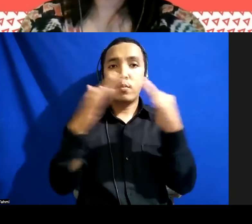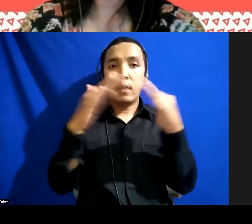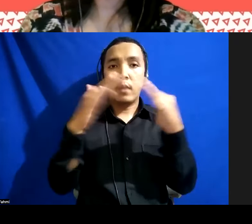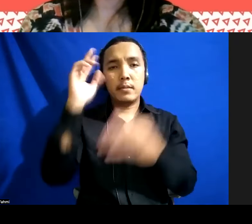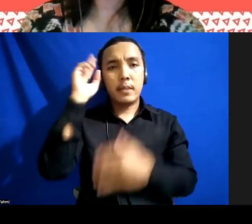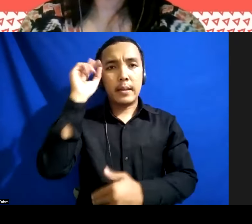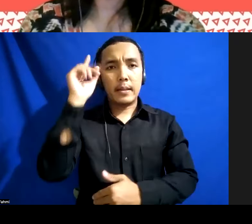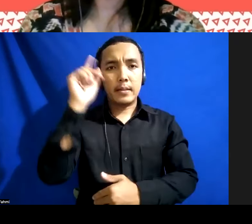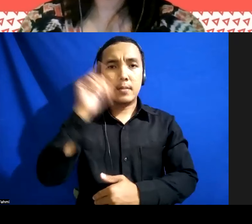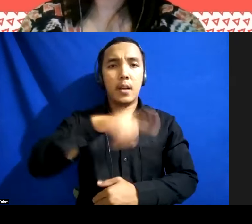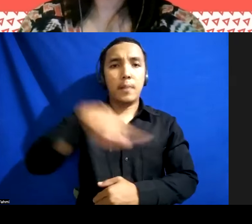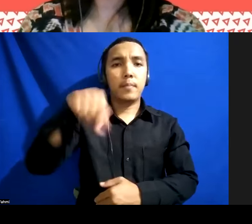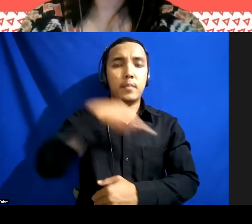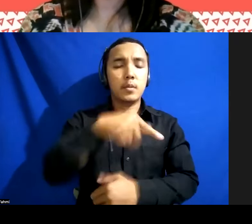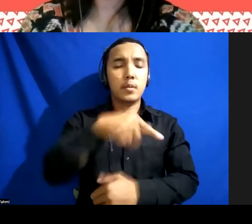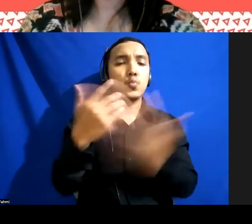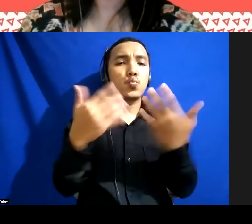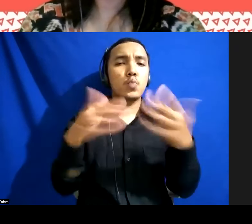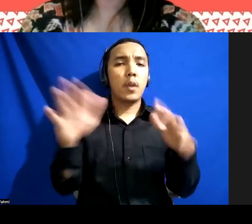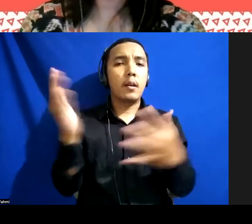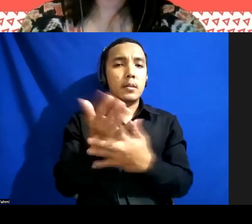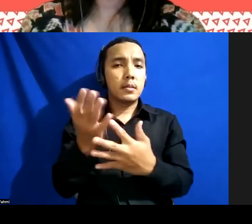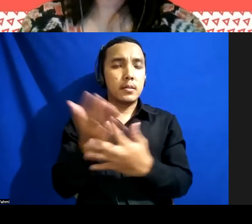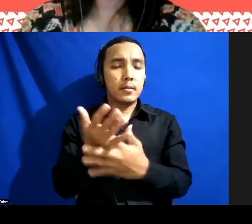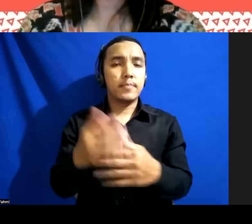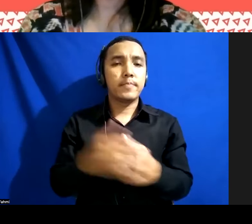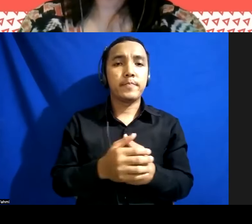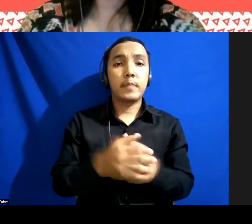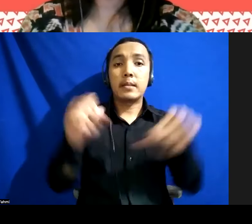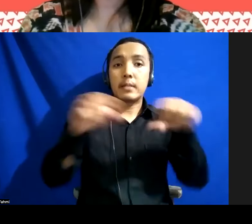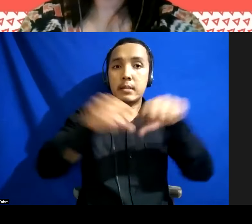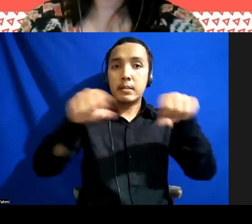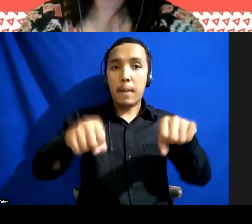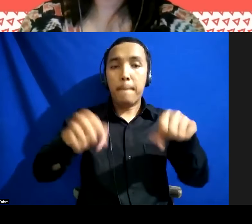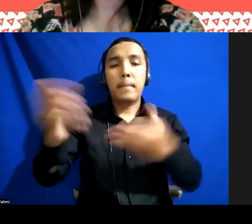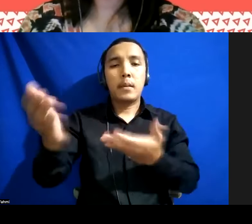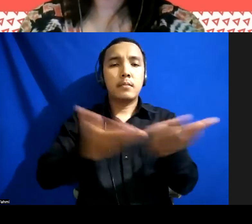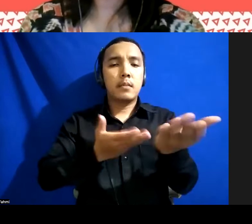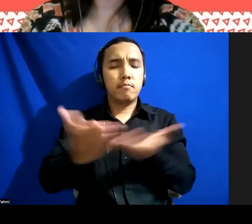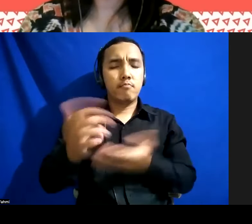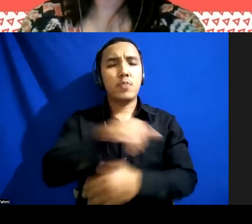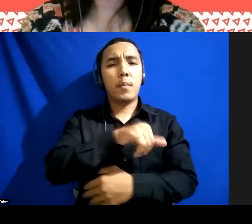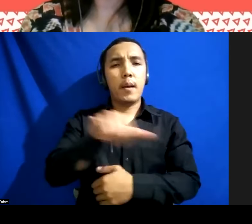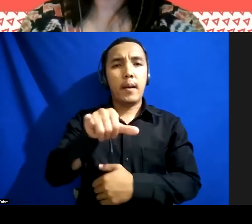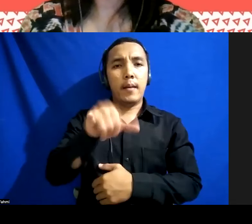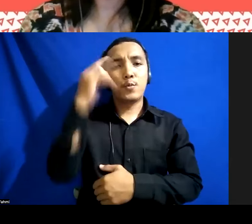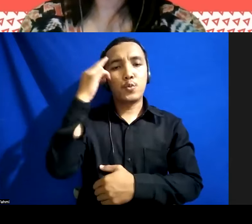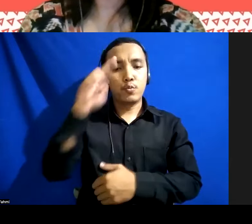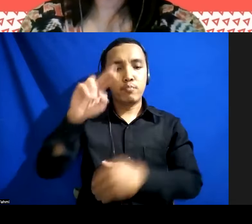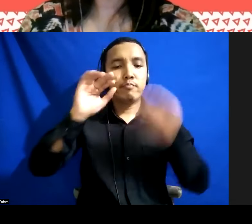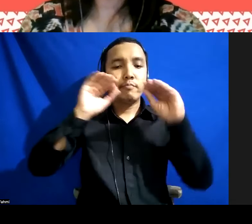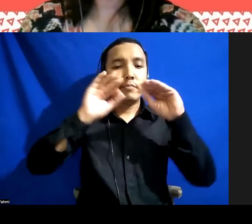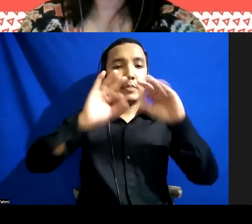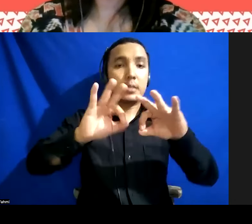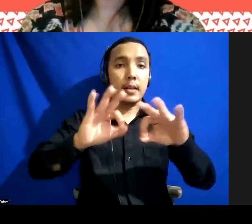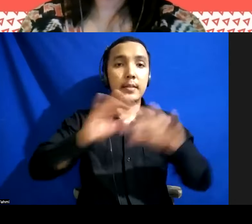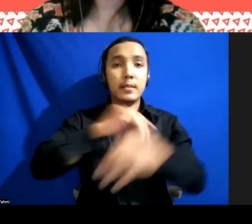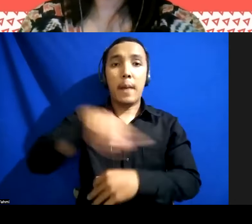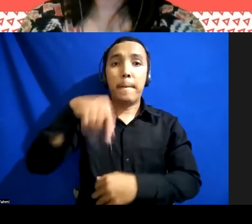to persons with disabilities, as well as the services that we provide. And as for education, we also